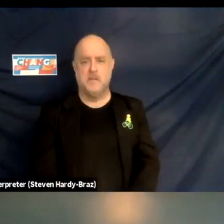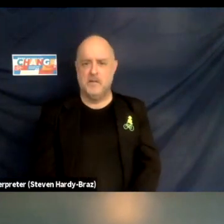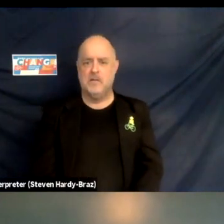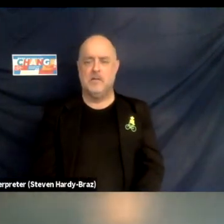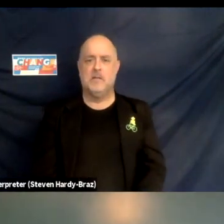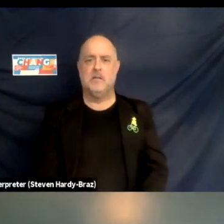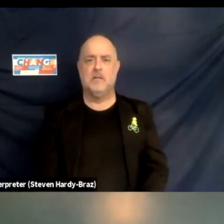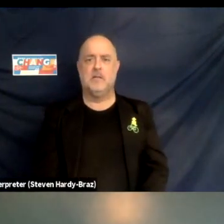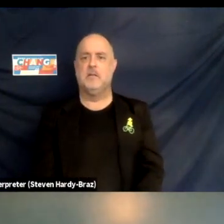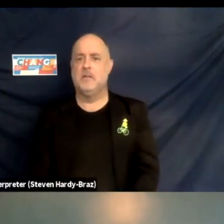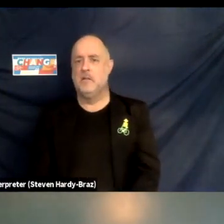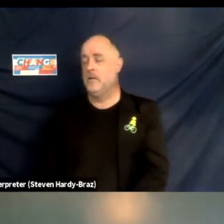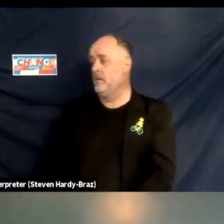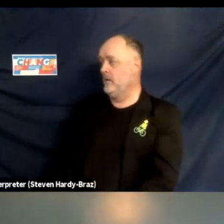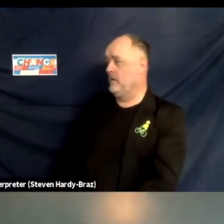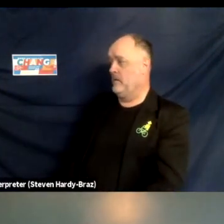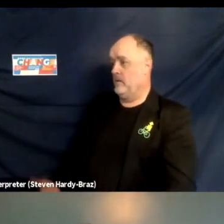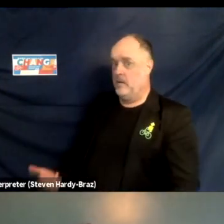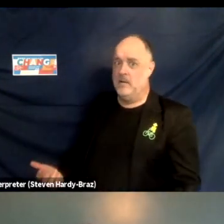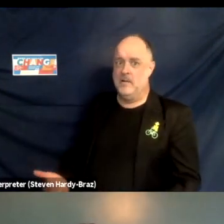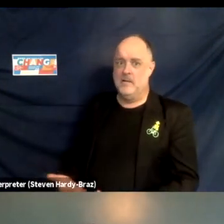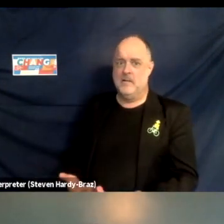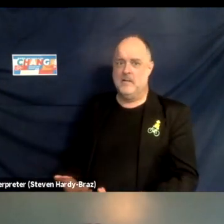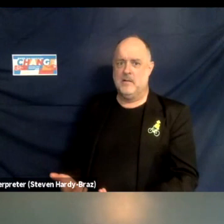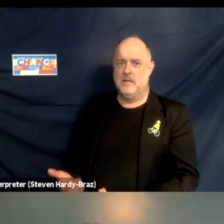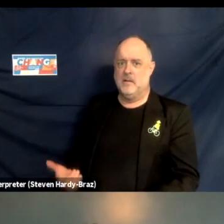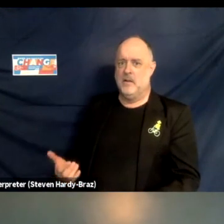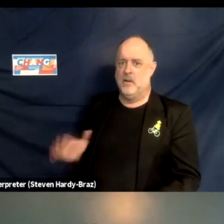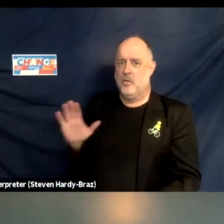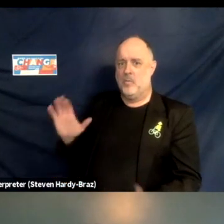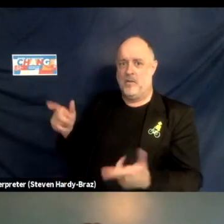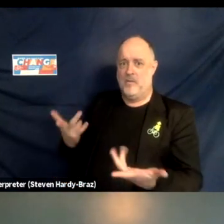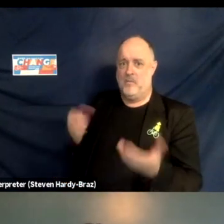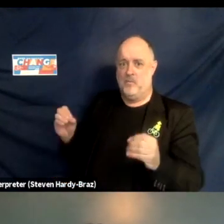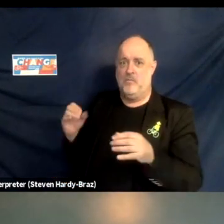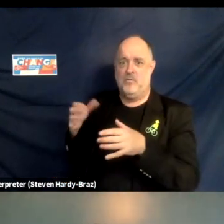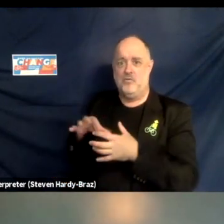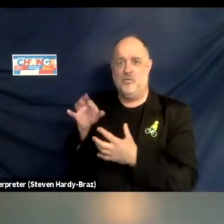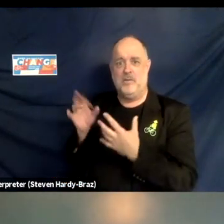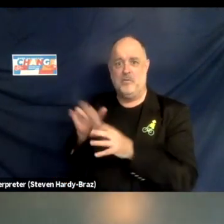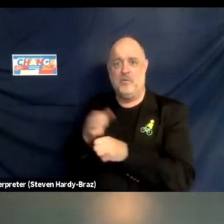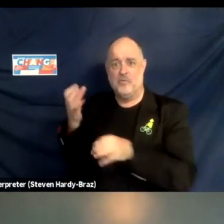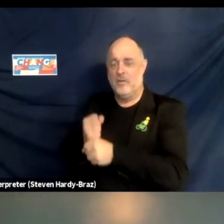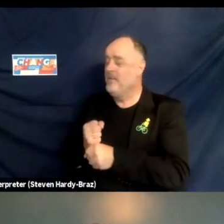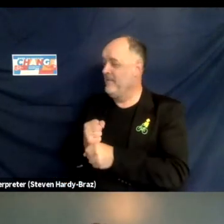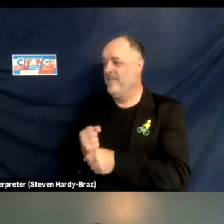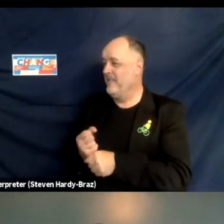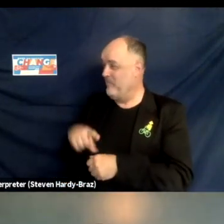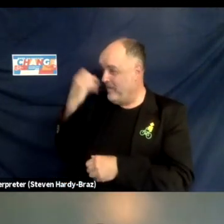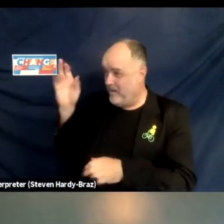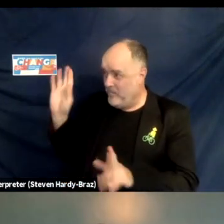Hire people of whom they have no trust issues with. Black people, brown people. Again, this goes back